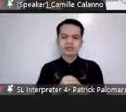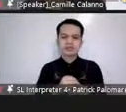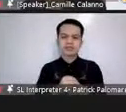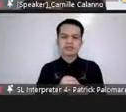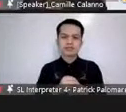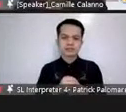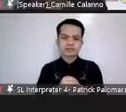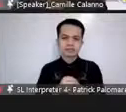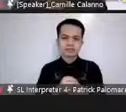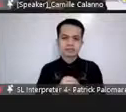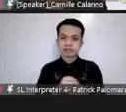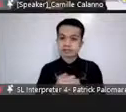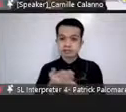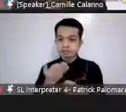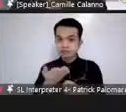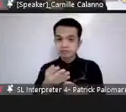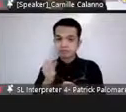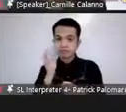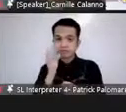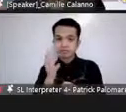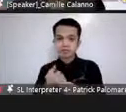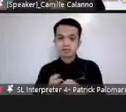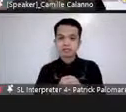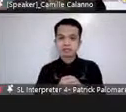And then Ms. Kabil?